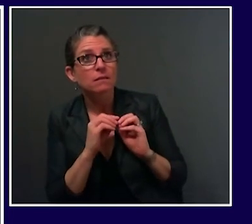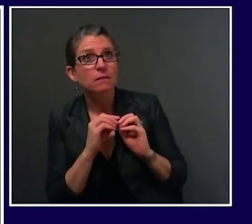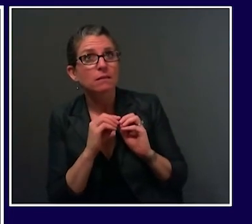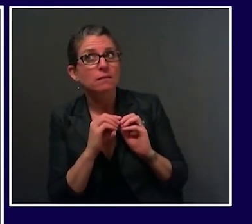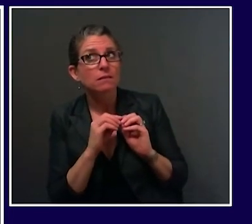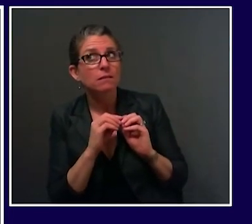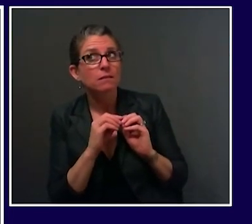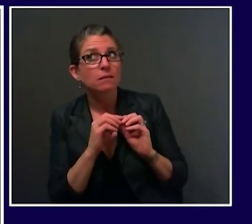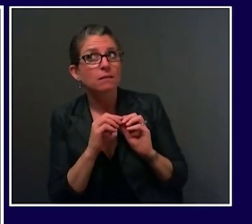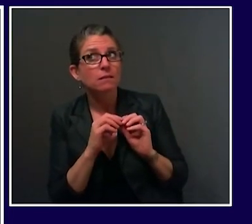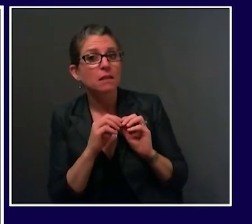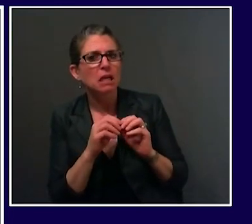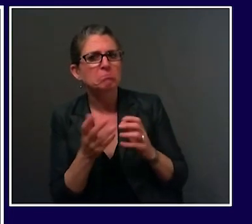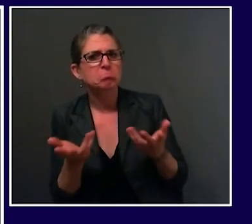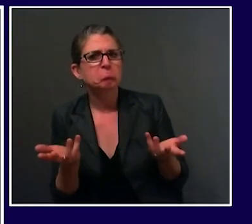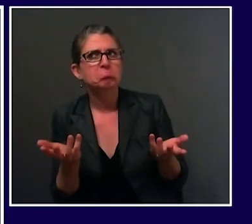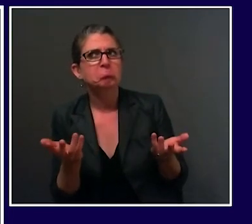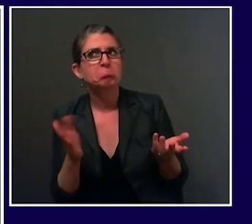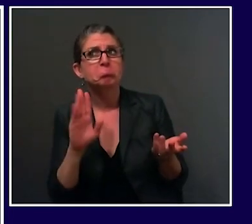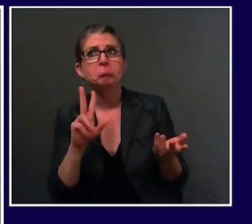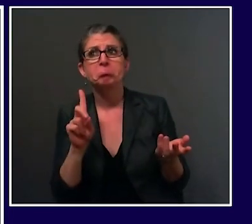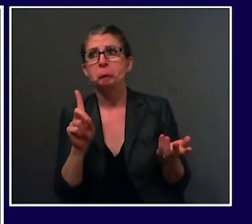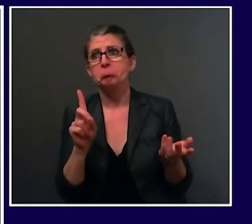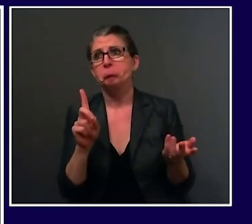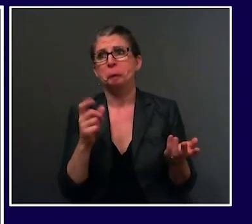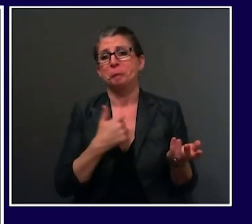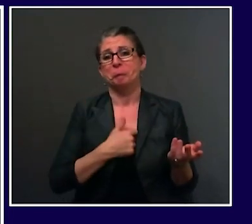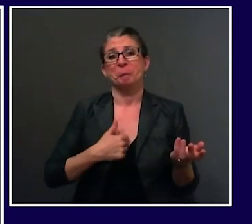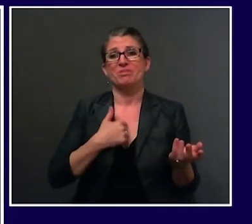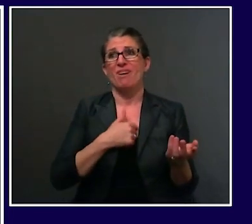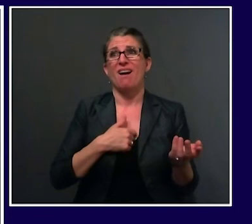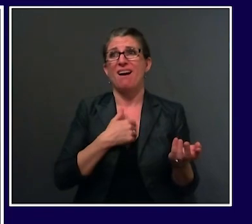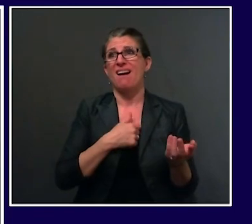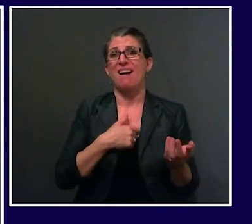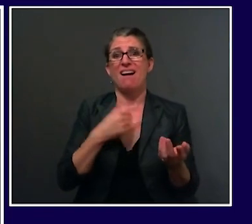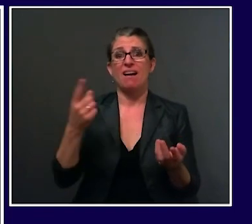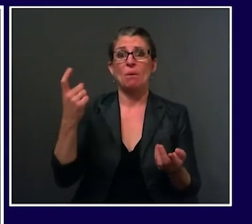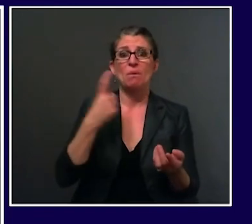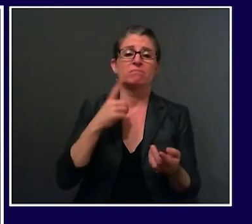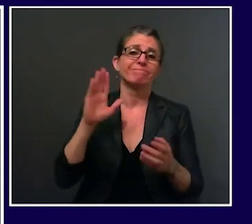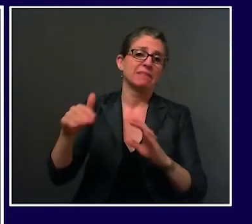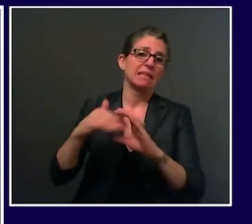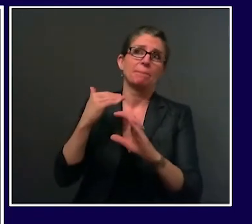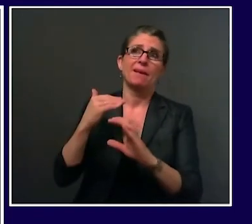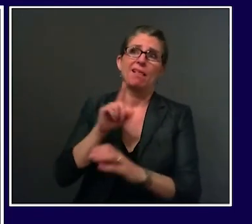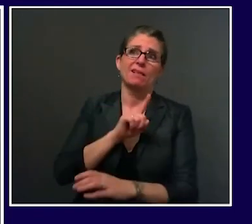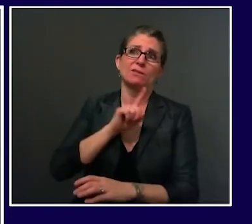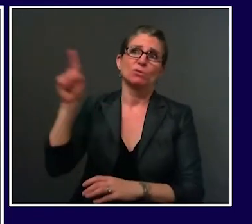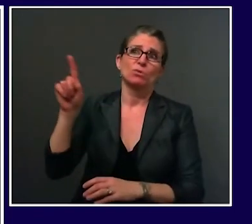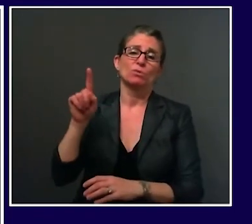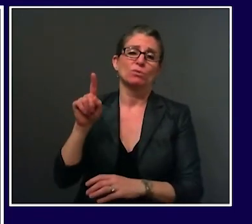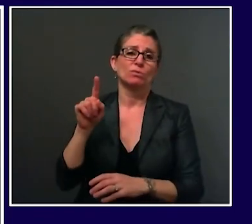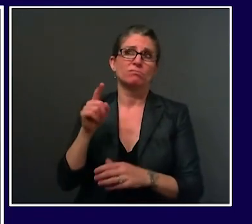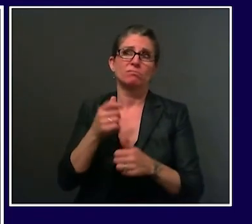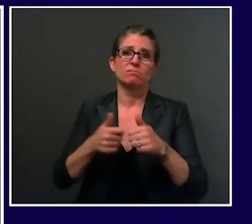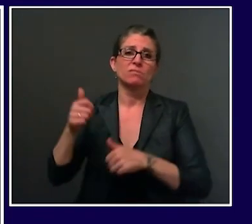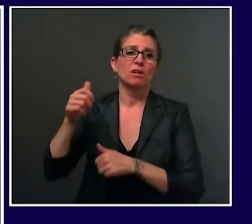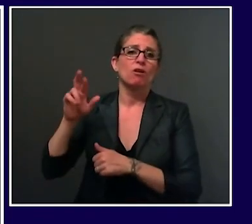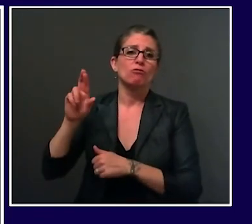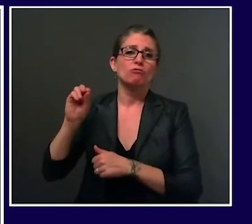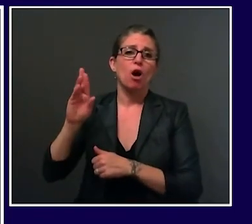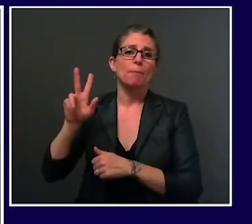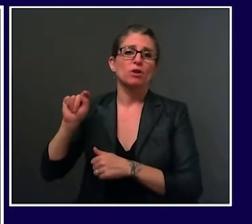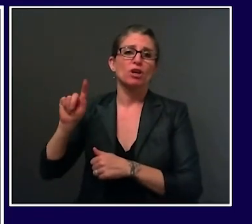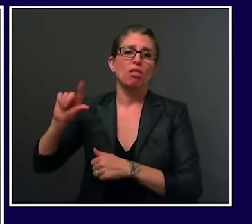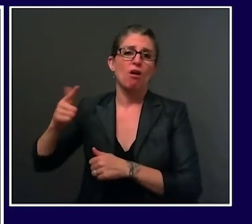Well, Brad, if you've got a particular question, please email it to Robert Long and we'll get you an answer. And the last question for today goes to